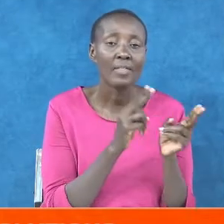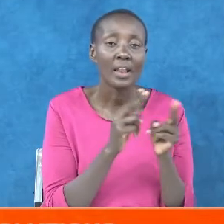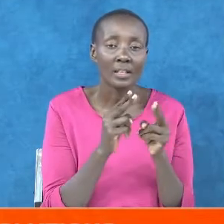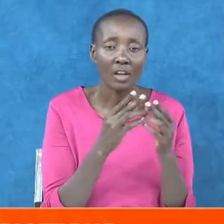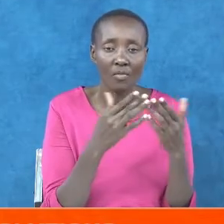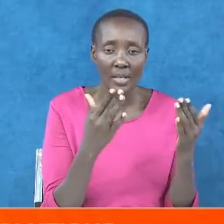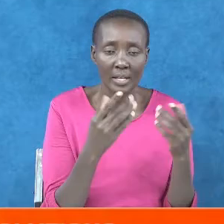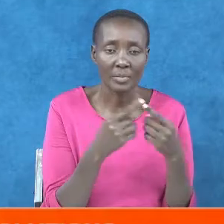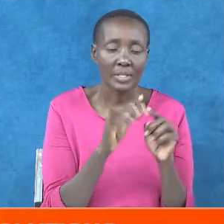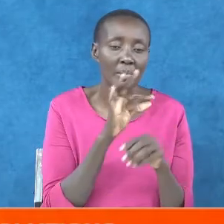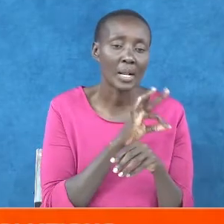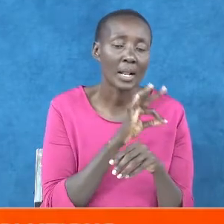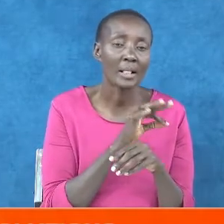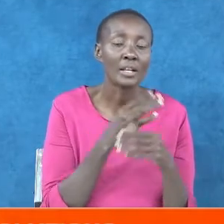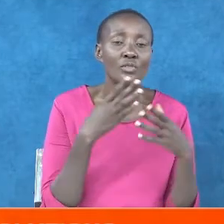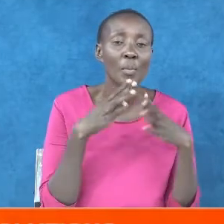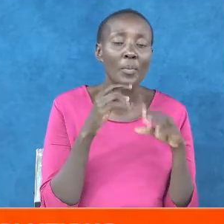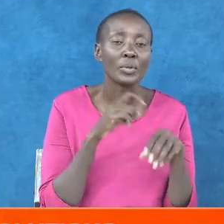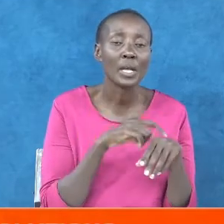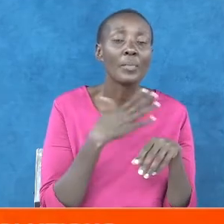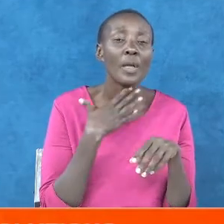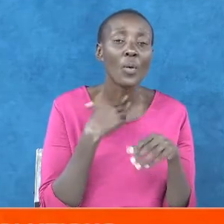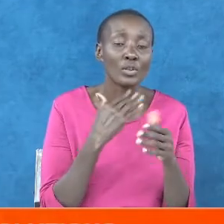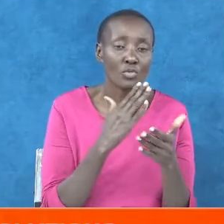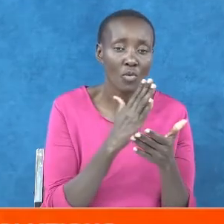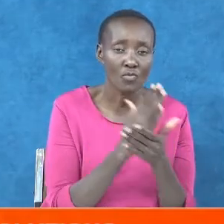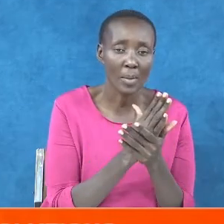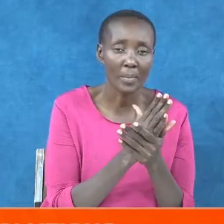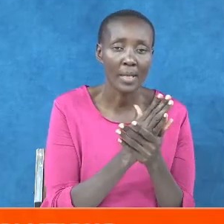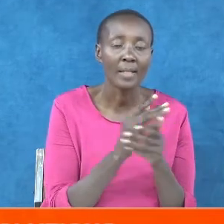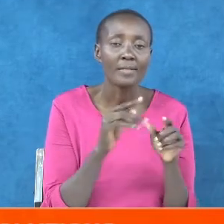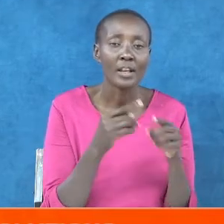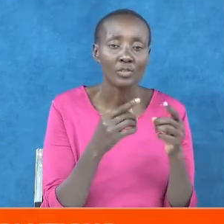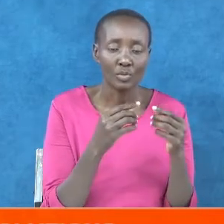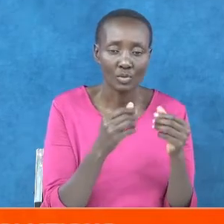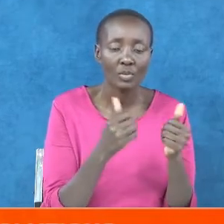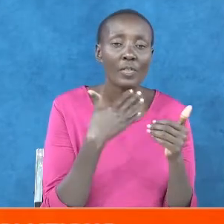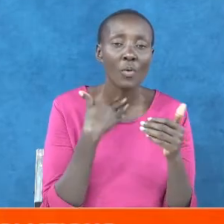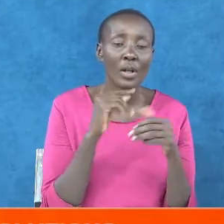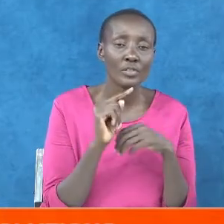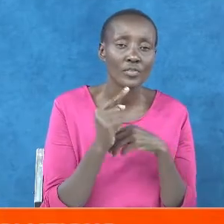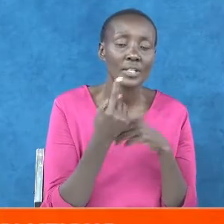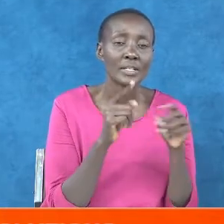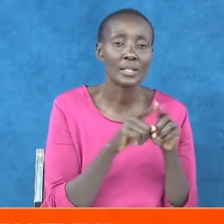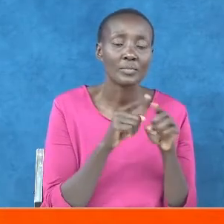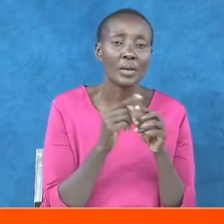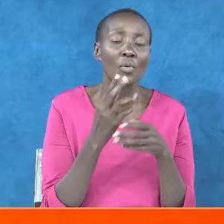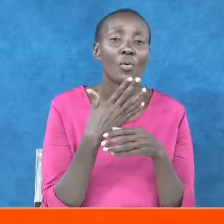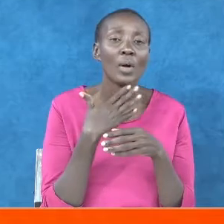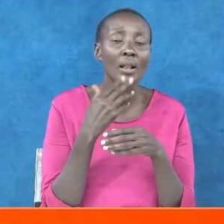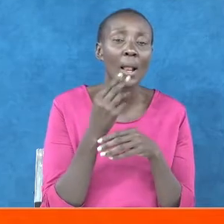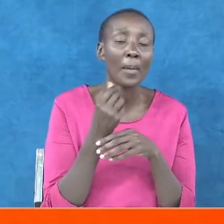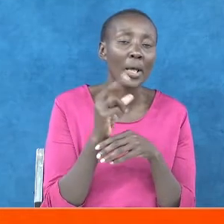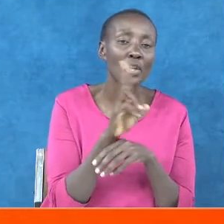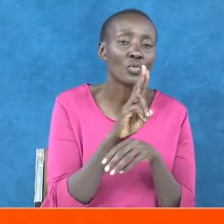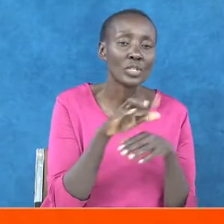interest of the parties when they want to determine what form of dispute resolution they want to go to. You first of all look at how much money you are willing to